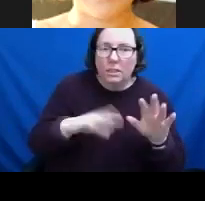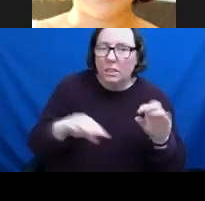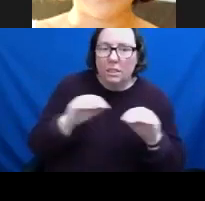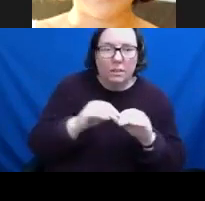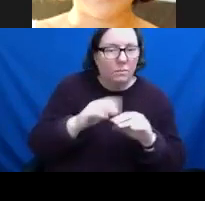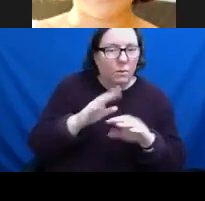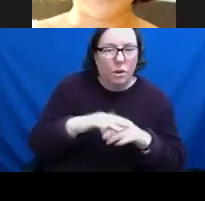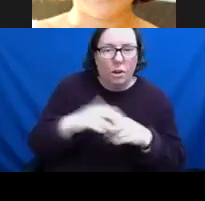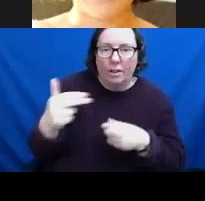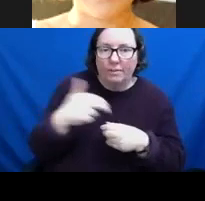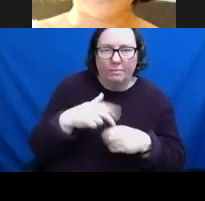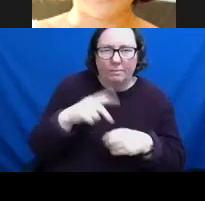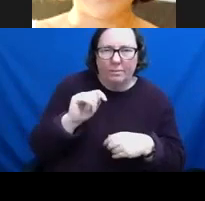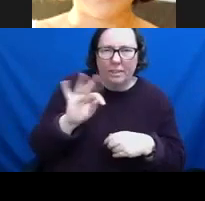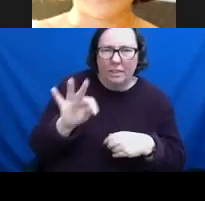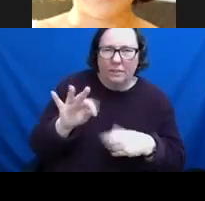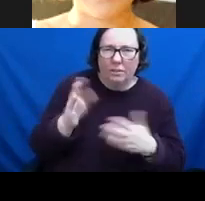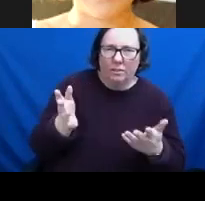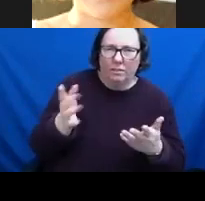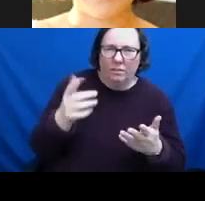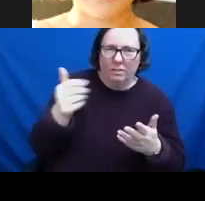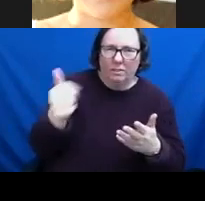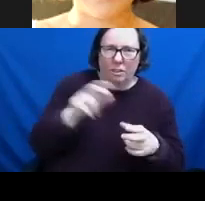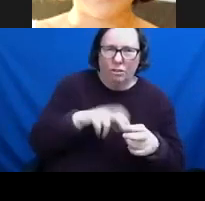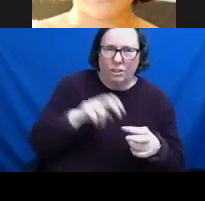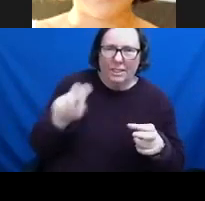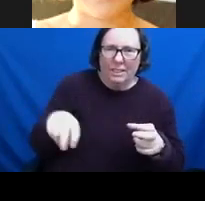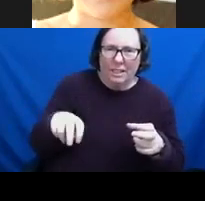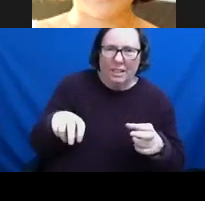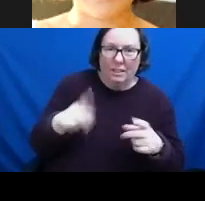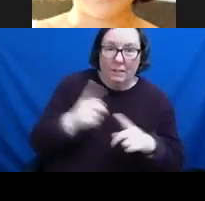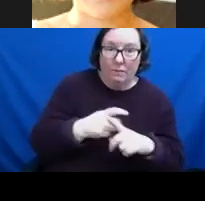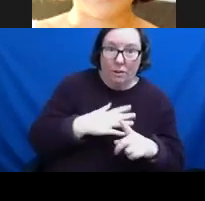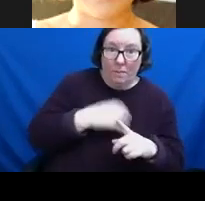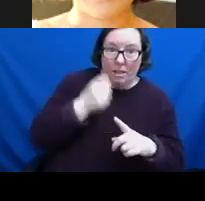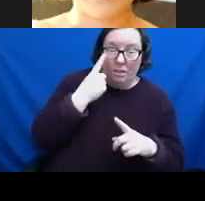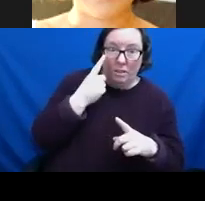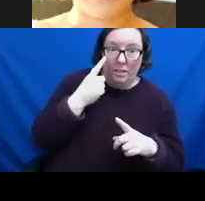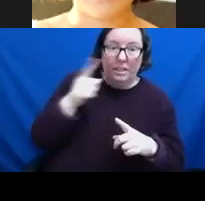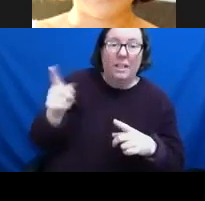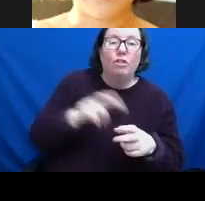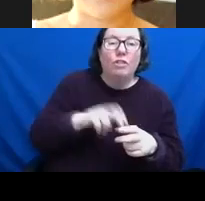the task force, having resigned, as I understand it, from BSAC.